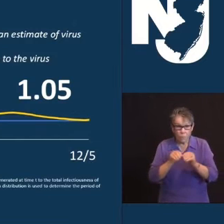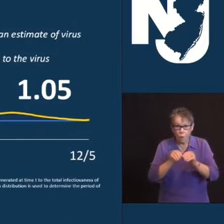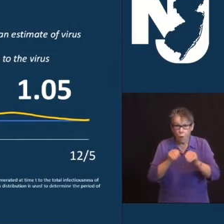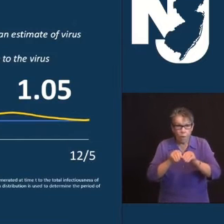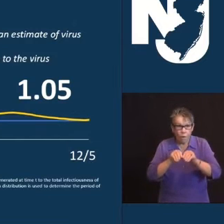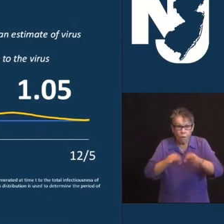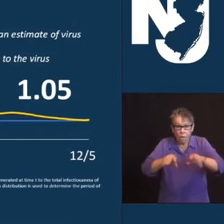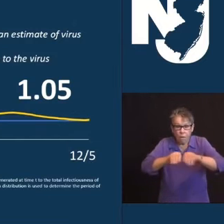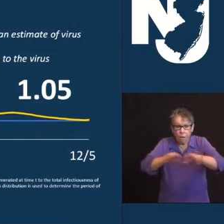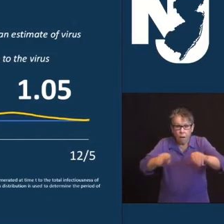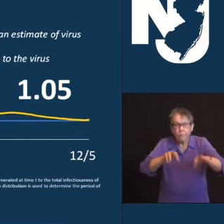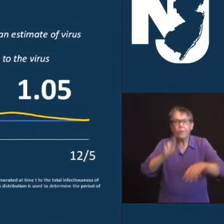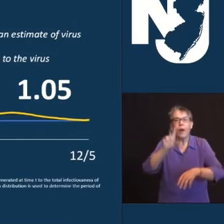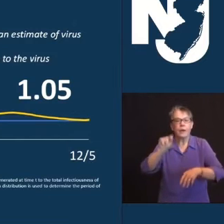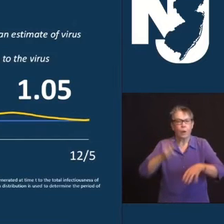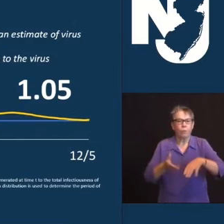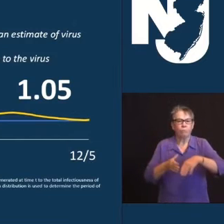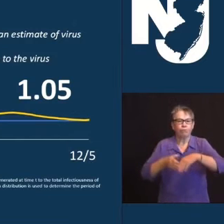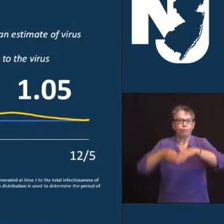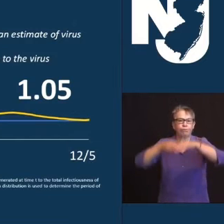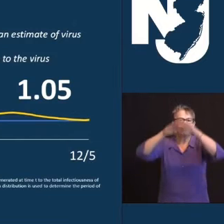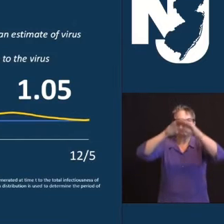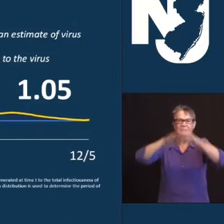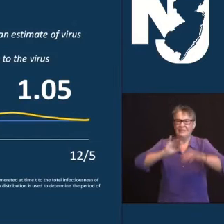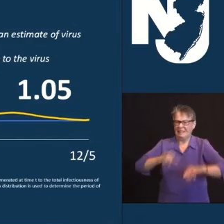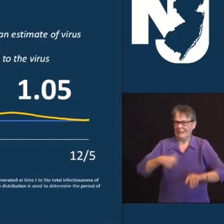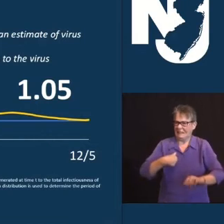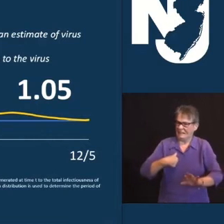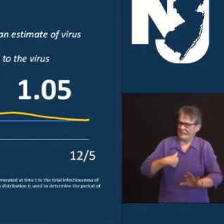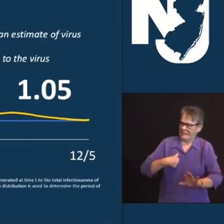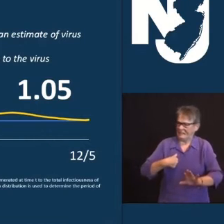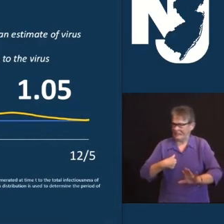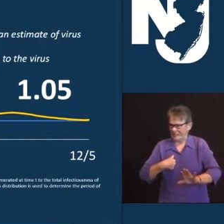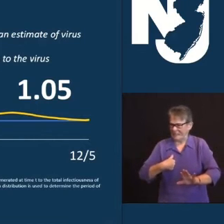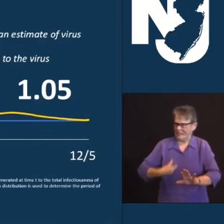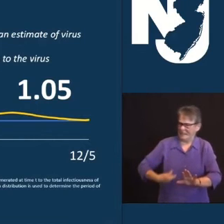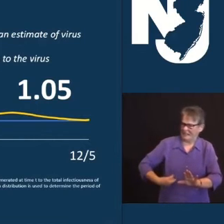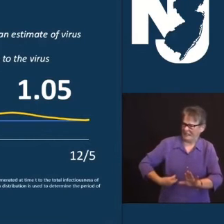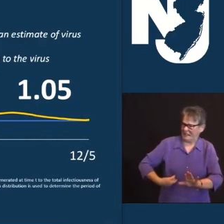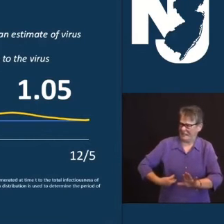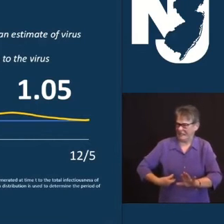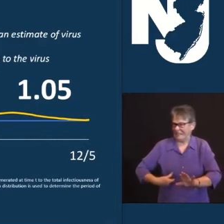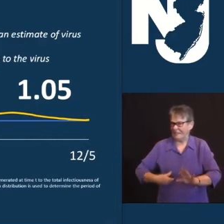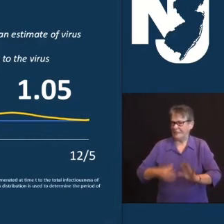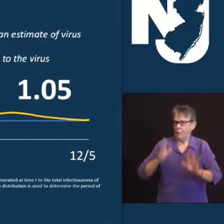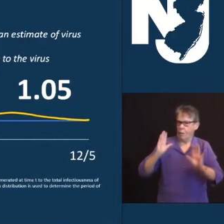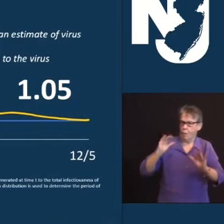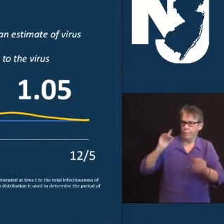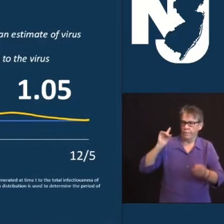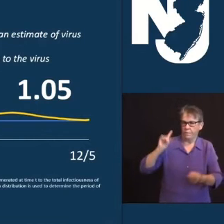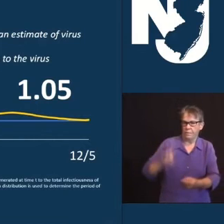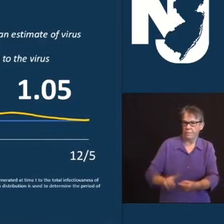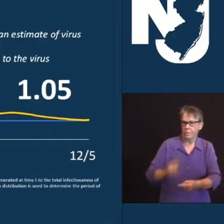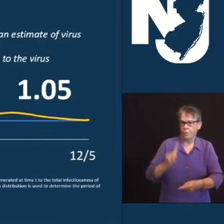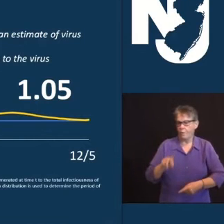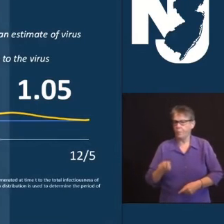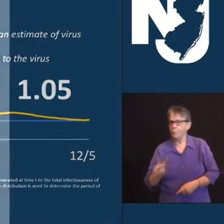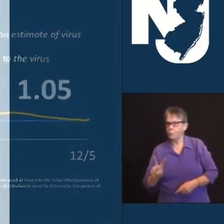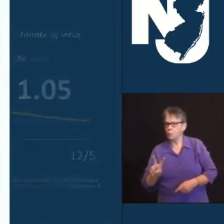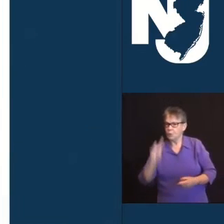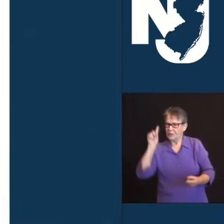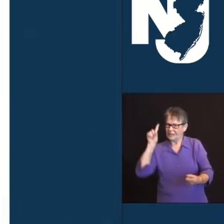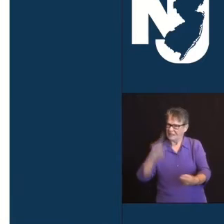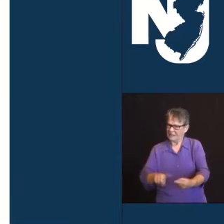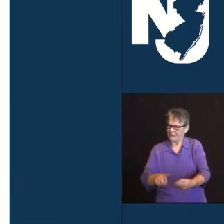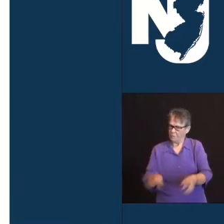range sooner than later. This is a proper time to also give an update on our contact tracing program. So there's good news and bad